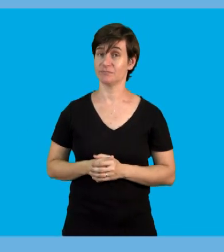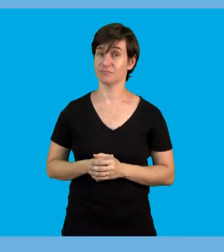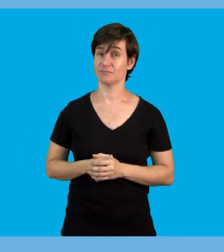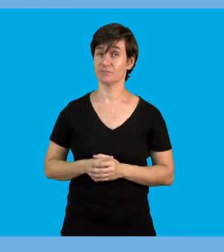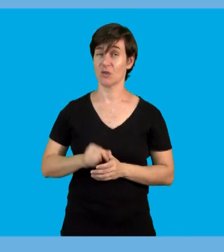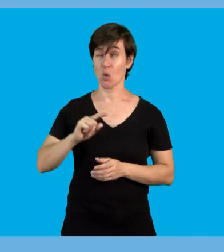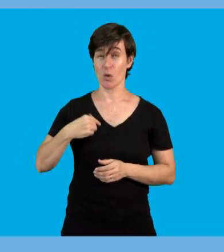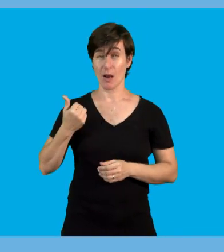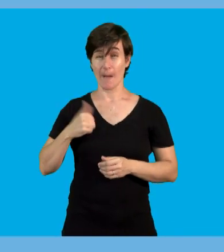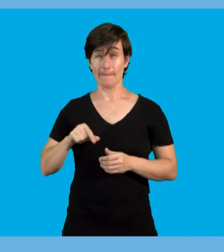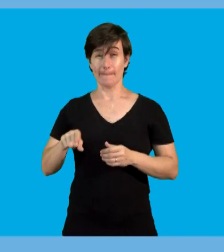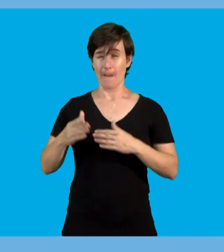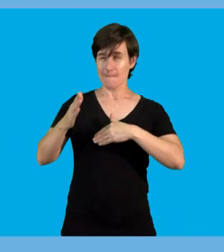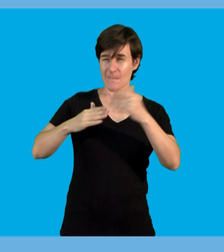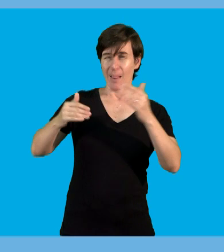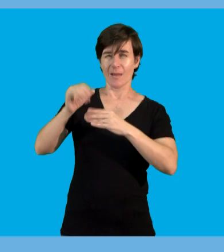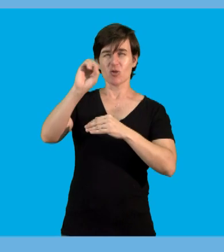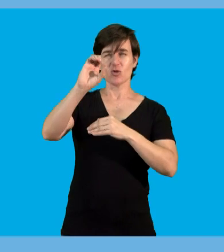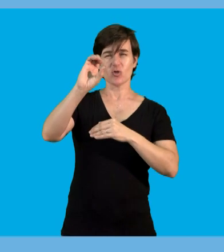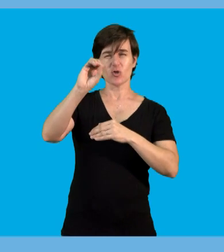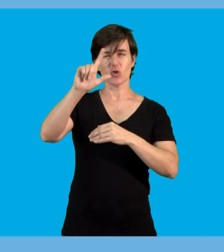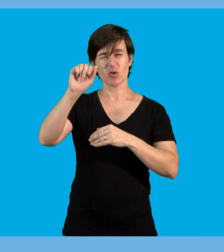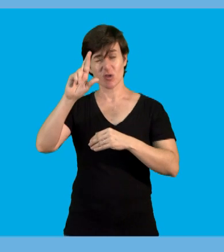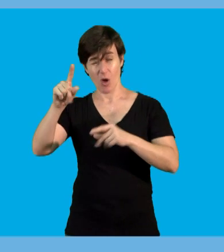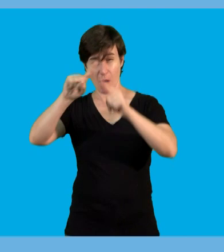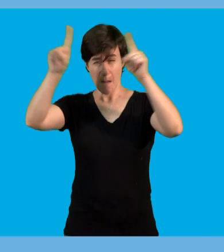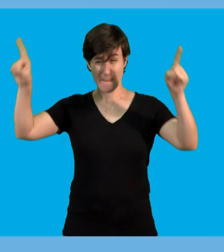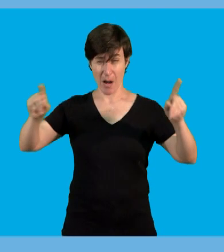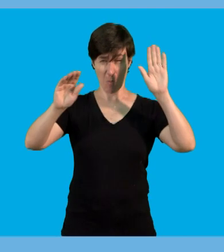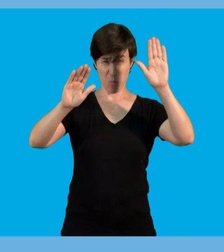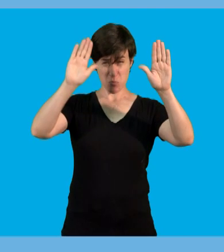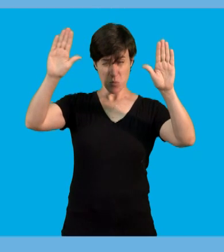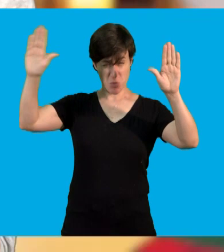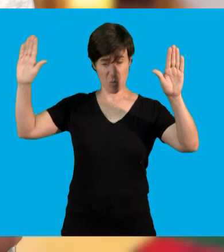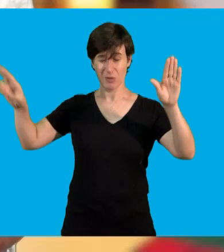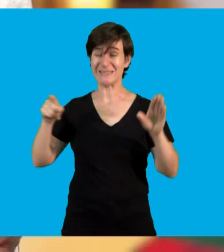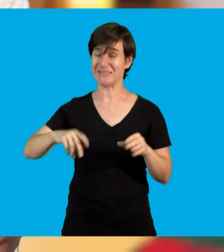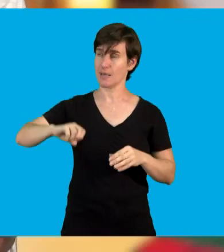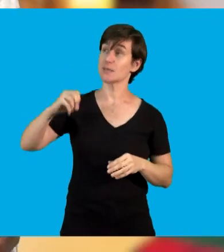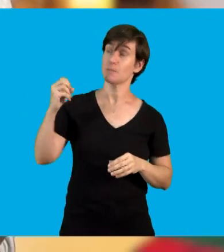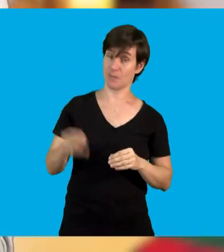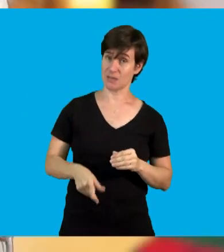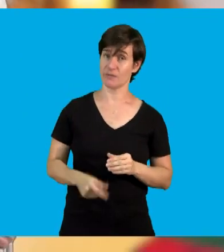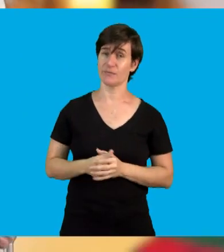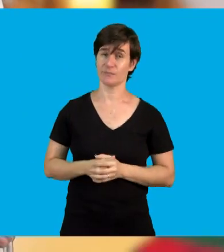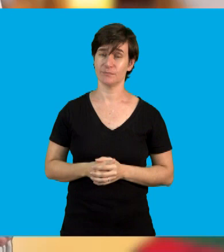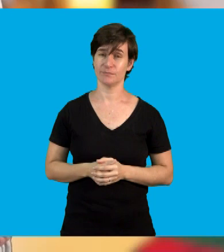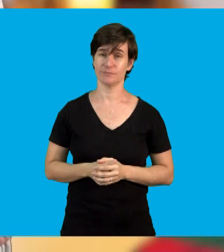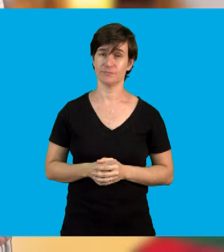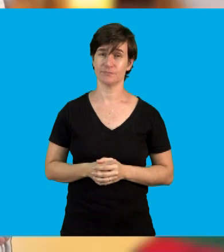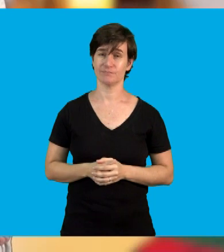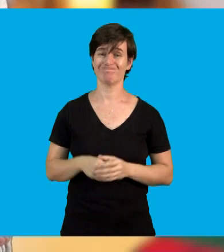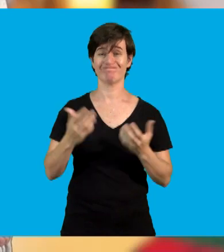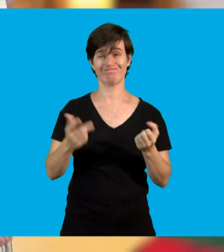expensive. So for us to be able to build all of these solar panels, we are going to be needing a lot of money to buy the parts that